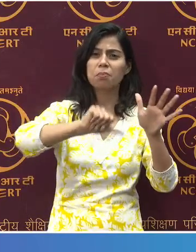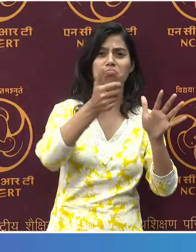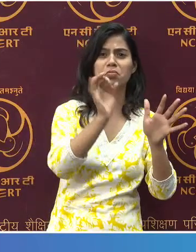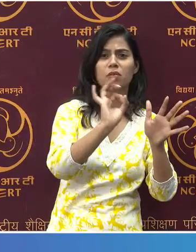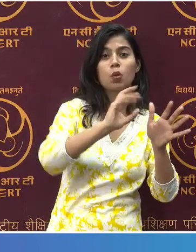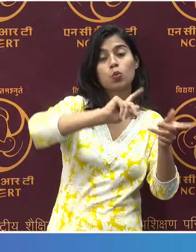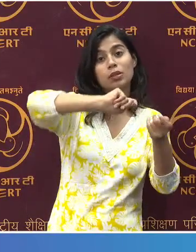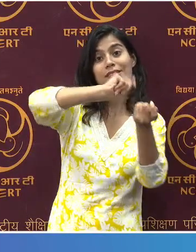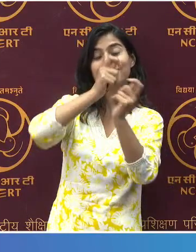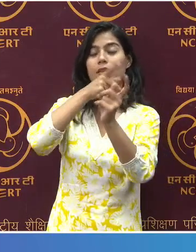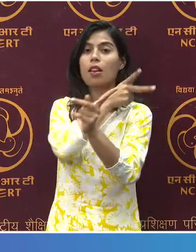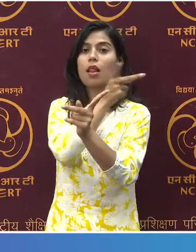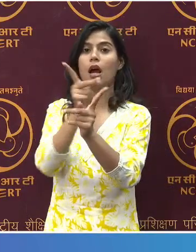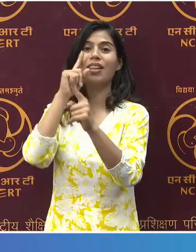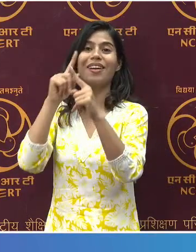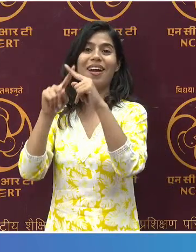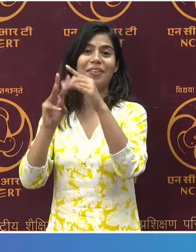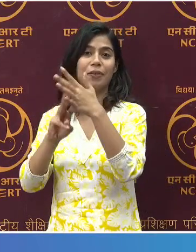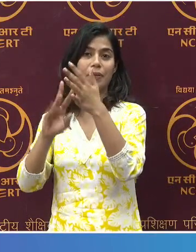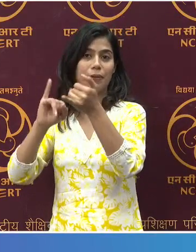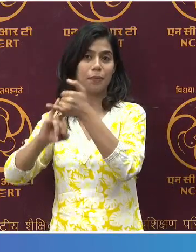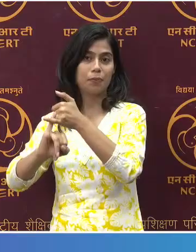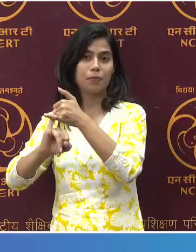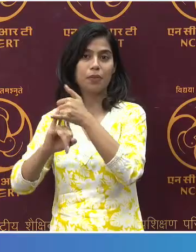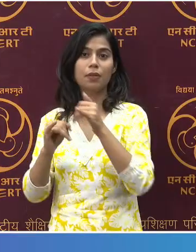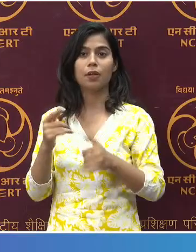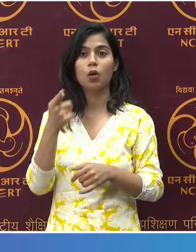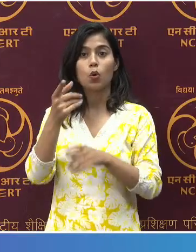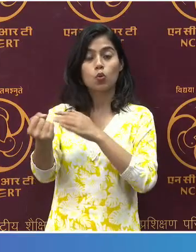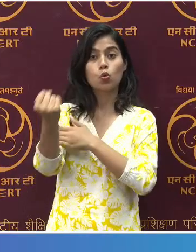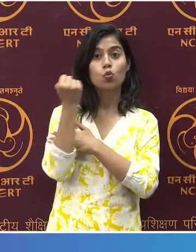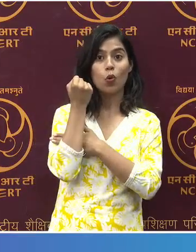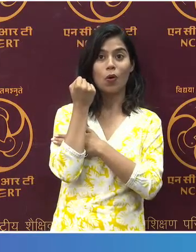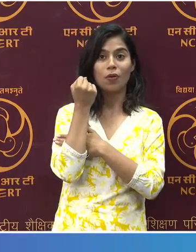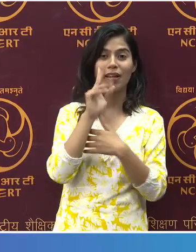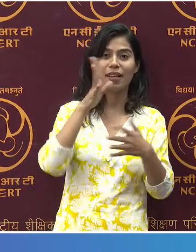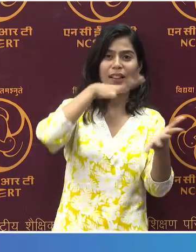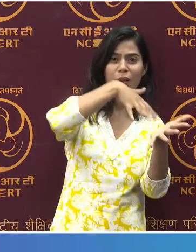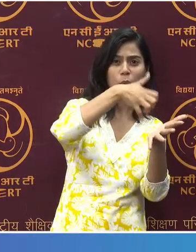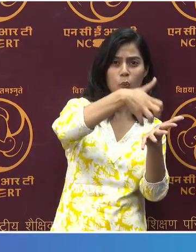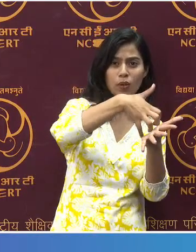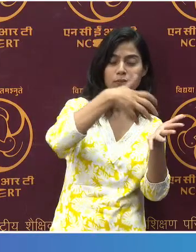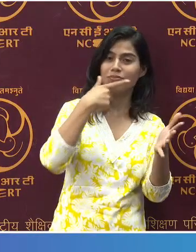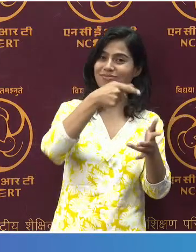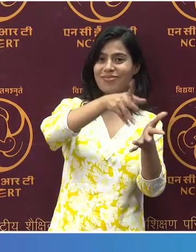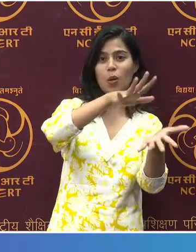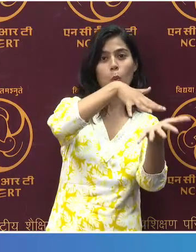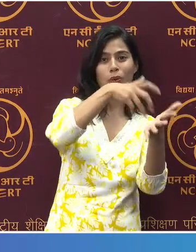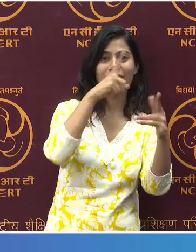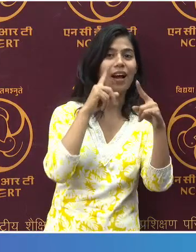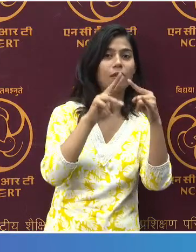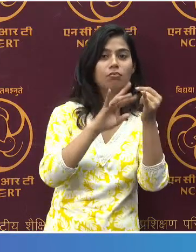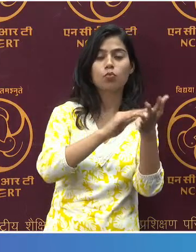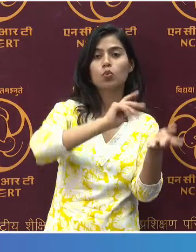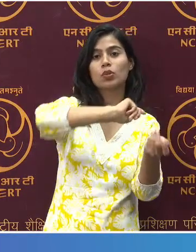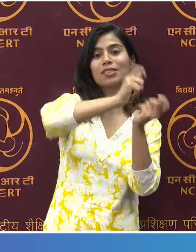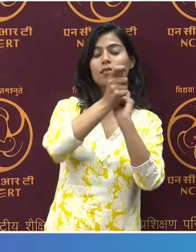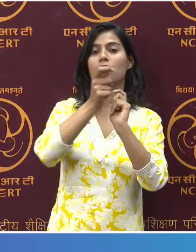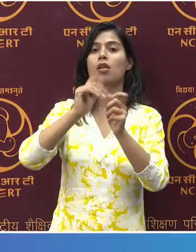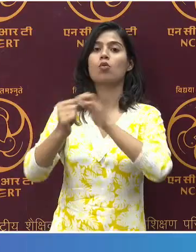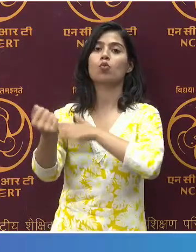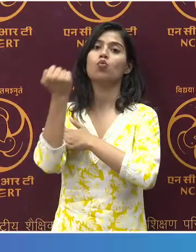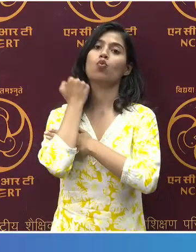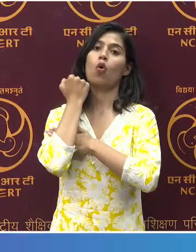player. Yes. Exactly, the weaker one being replaced by a strong one. This replacement is called substitution process. Okay. This is